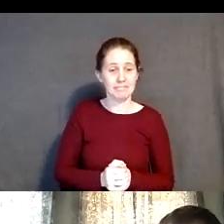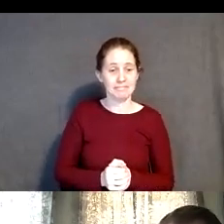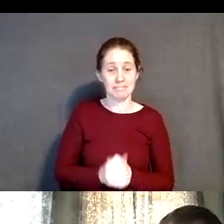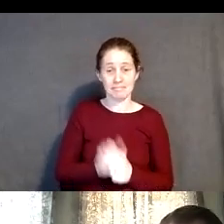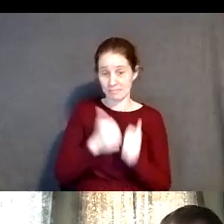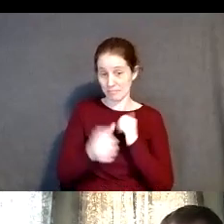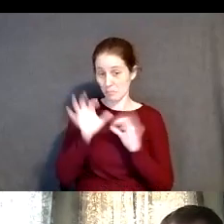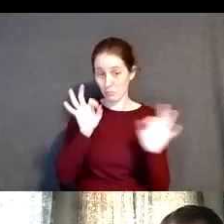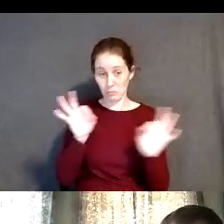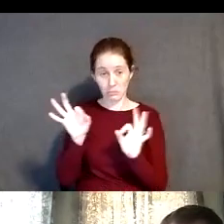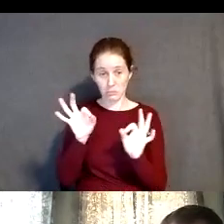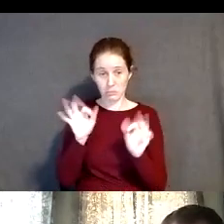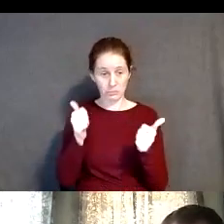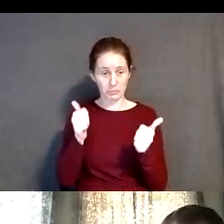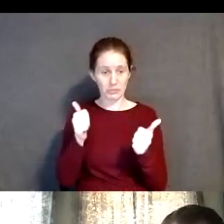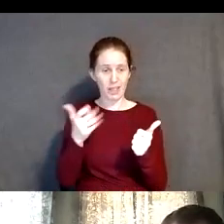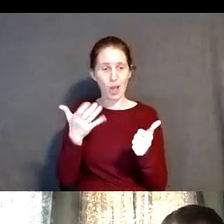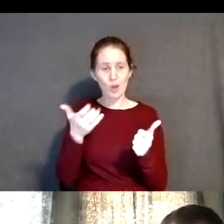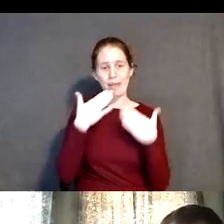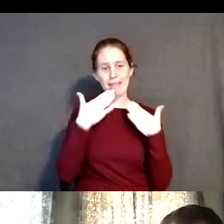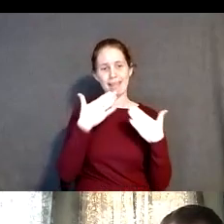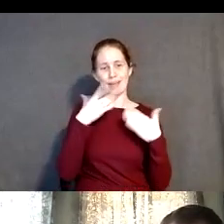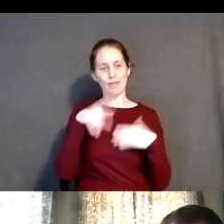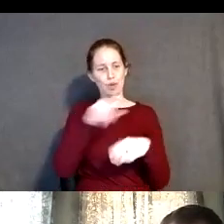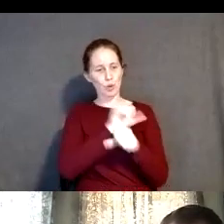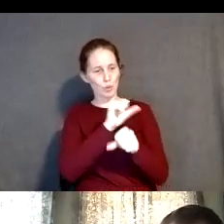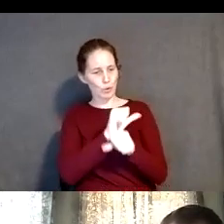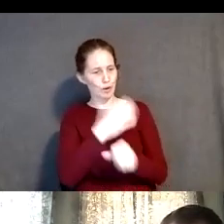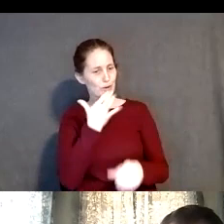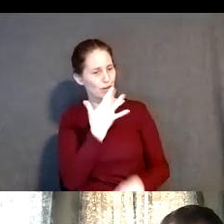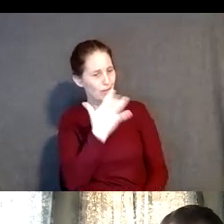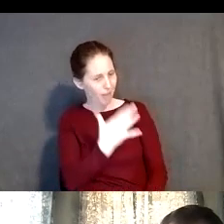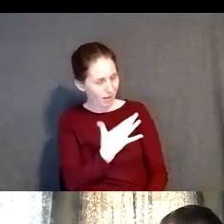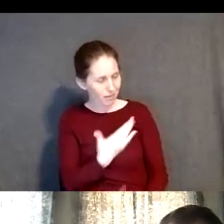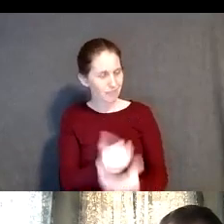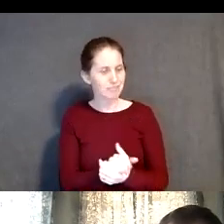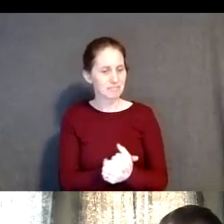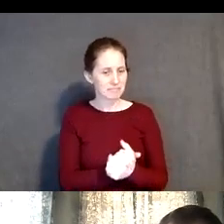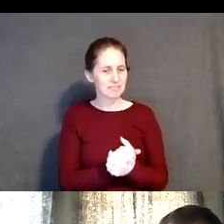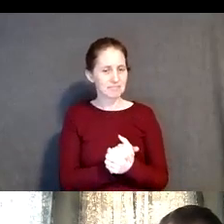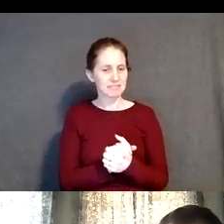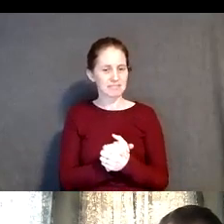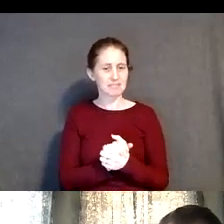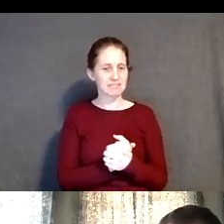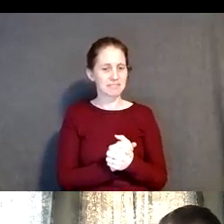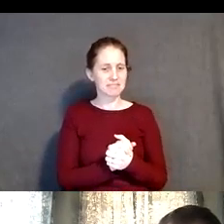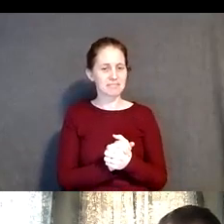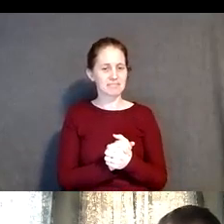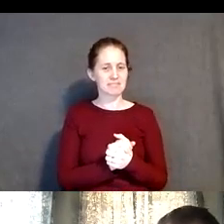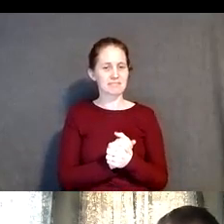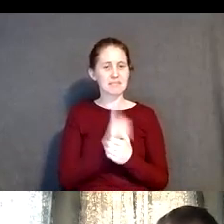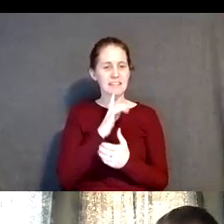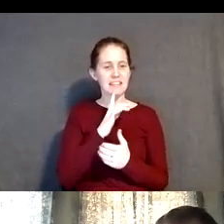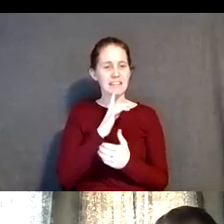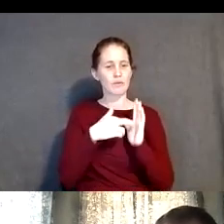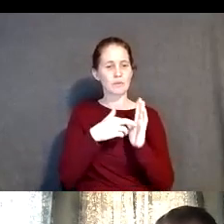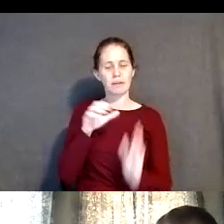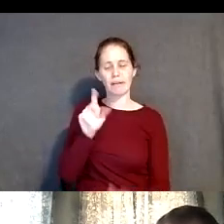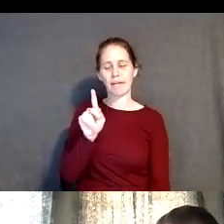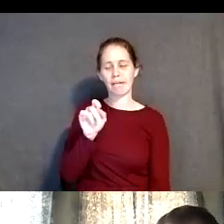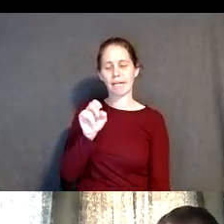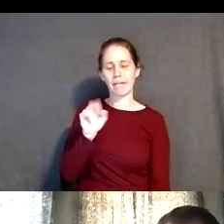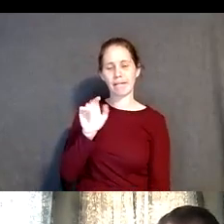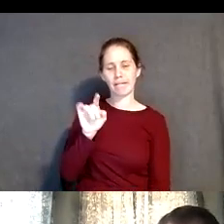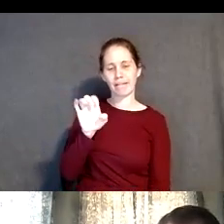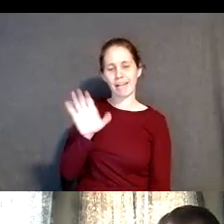Everybody good? I just want to thank him for his work and wish him well in Representative Kincaid's office.